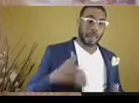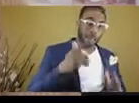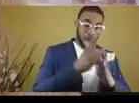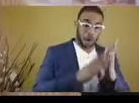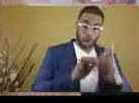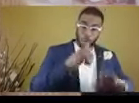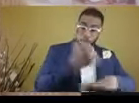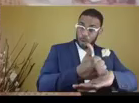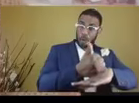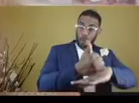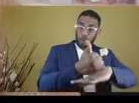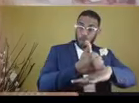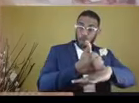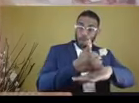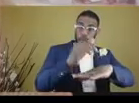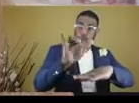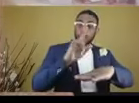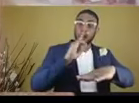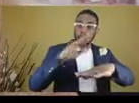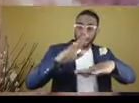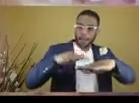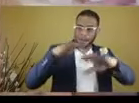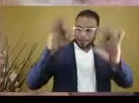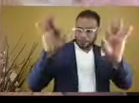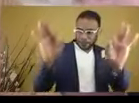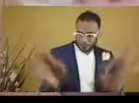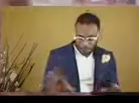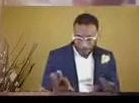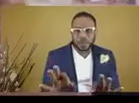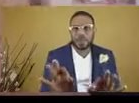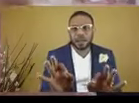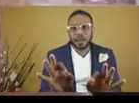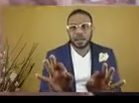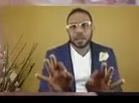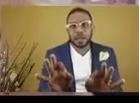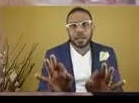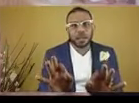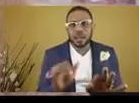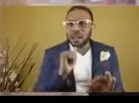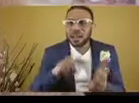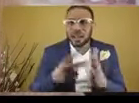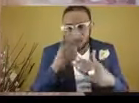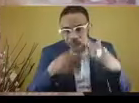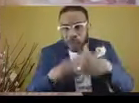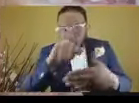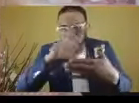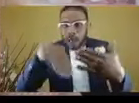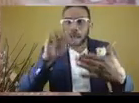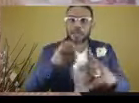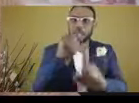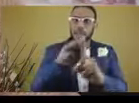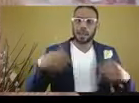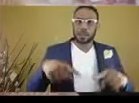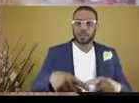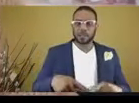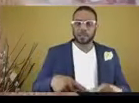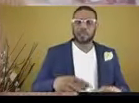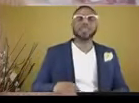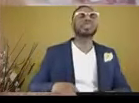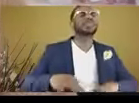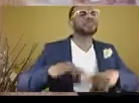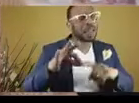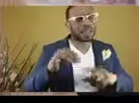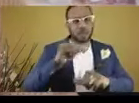place that are minimizing unintended consequences of impacting us, especially